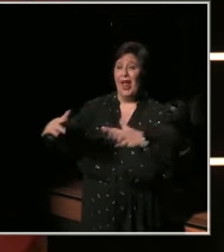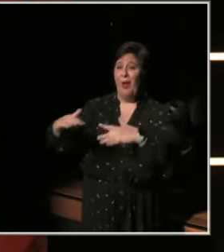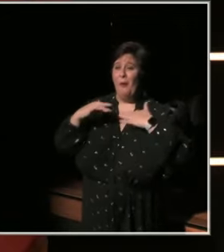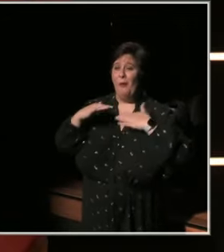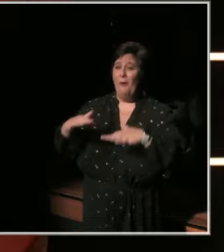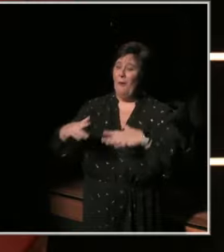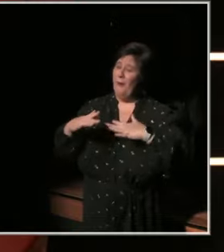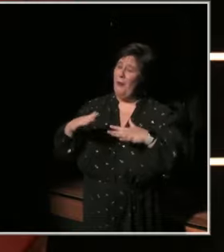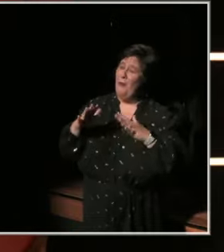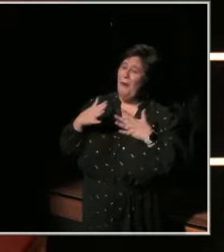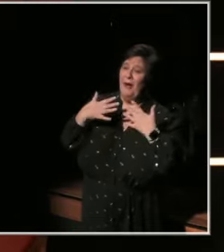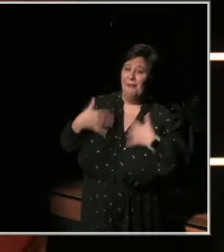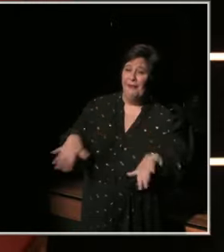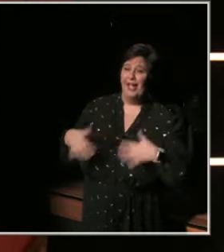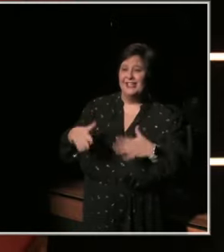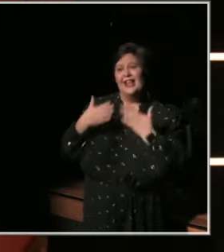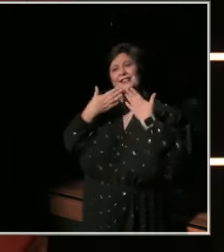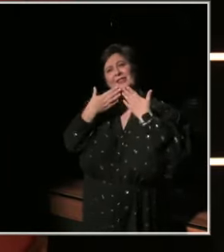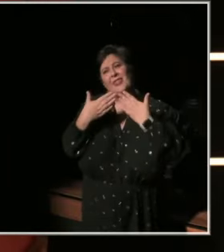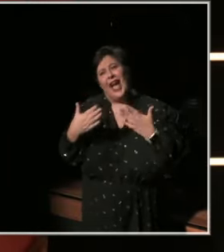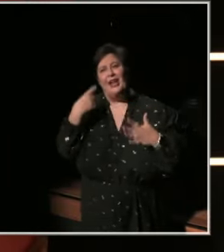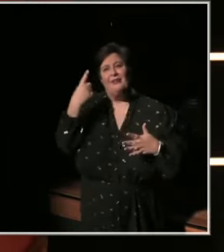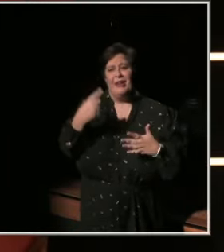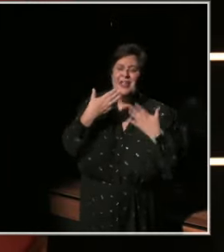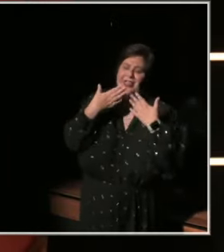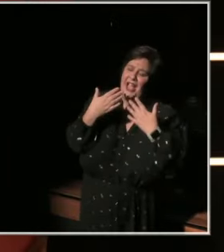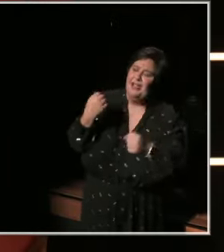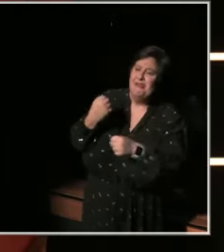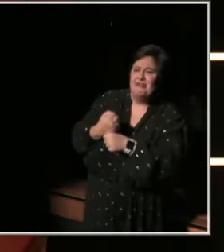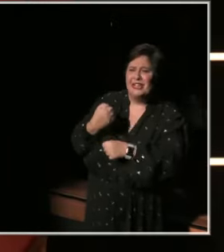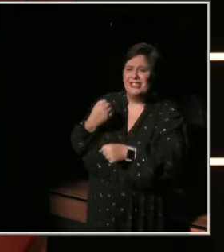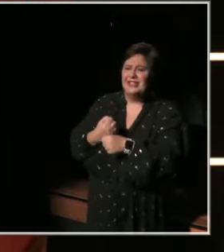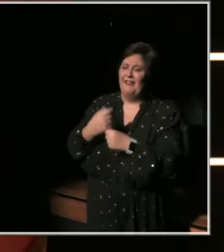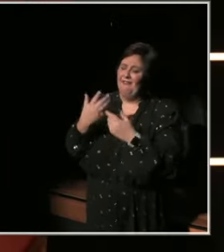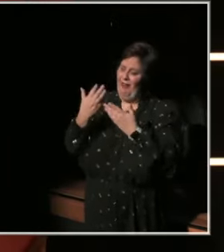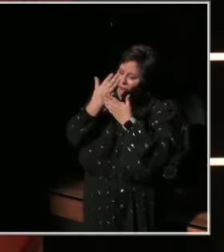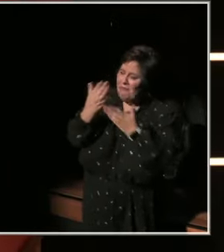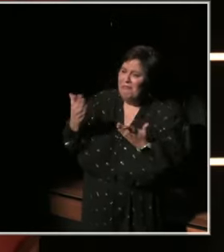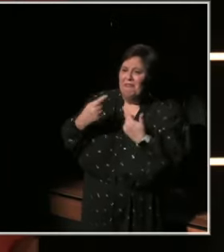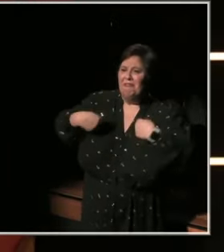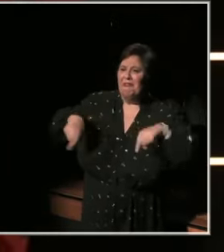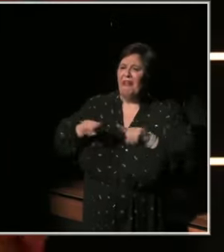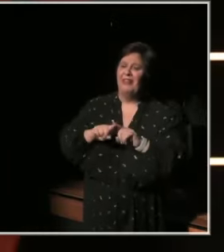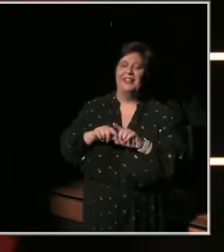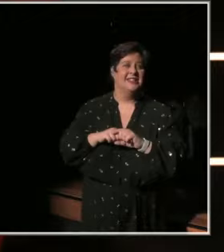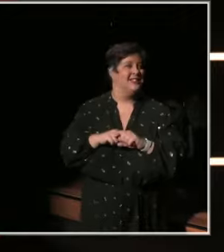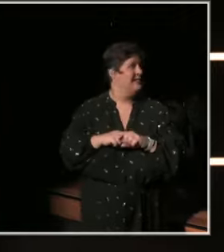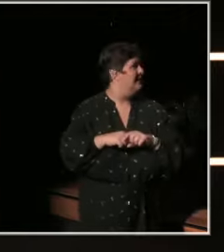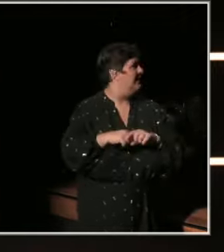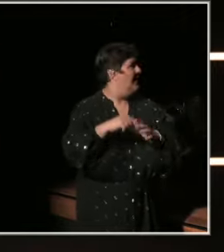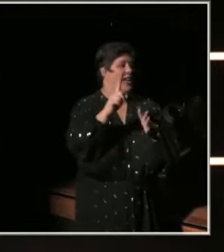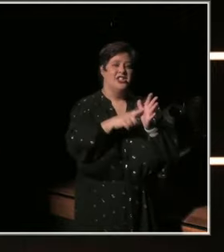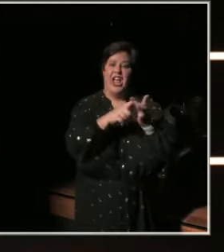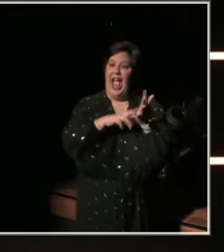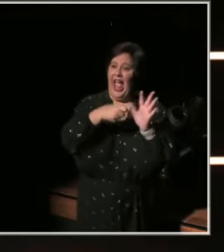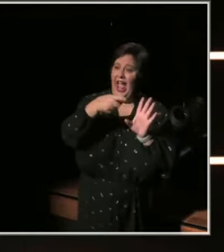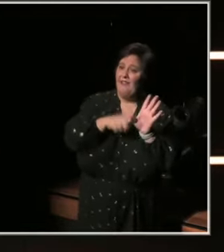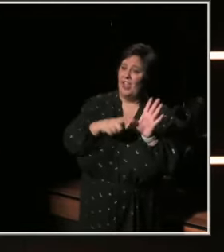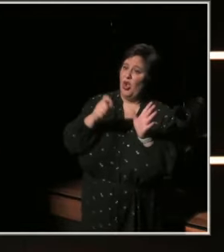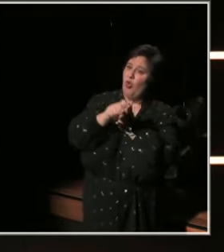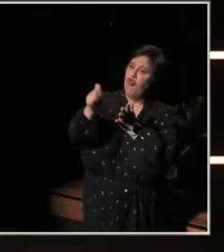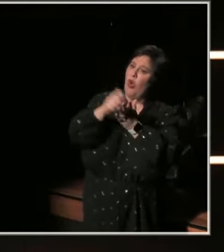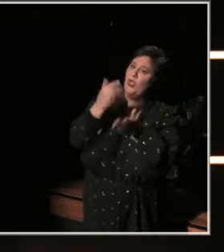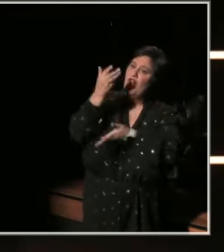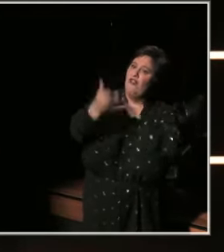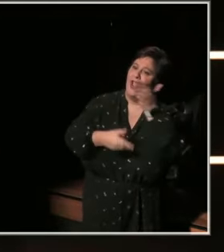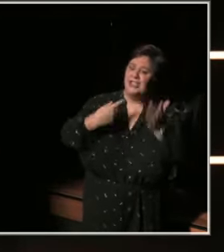room is amazing. Oh, so thank you. Thank you, London. Thank you, Grierson, for honoring us today. Yeah. With this. And this J. Ivy, who wrote my narration, which I ain't